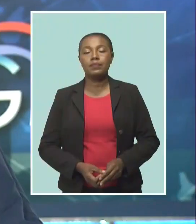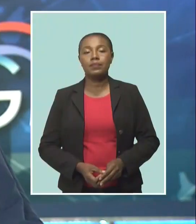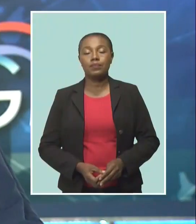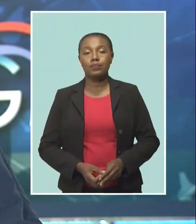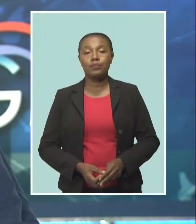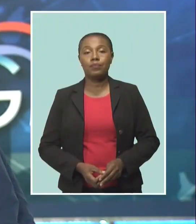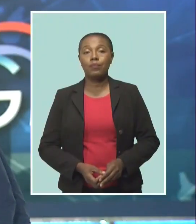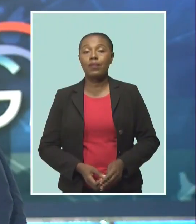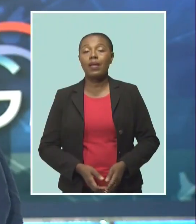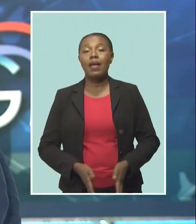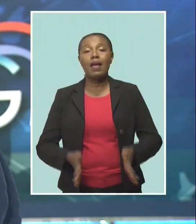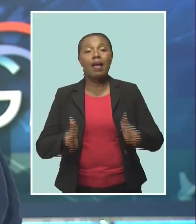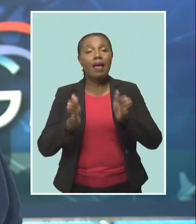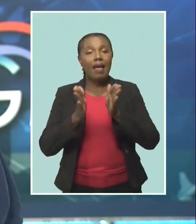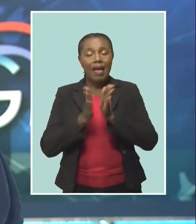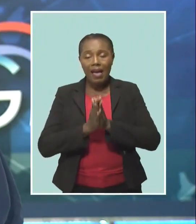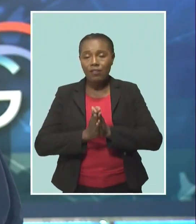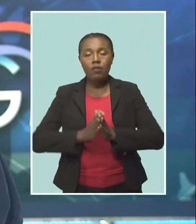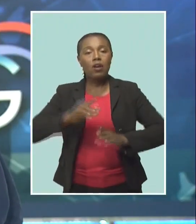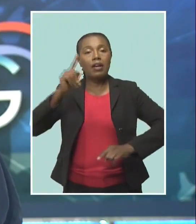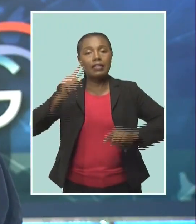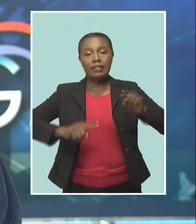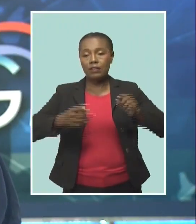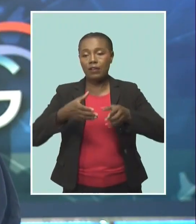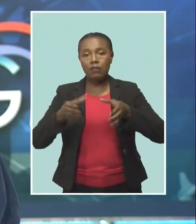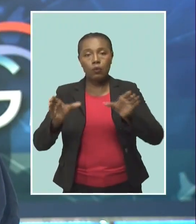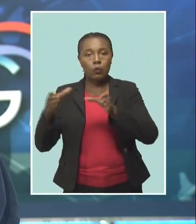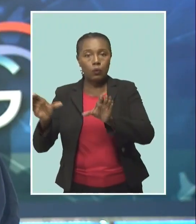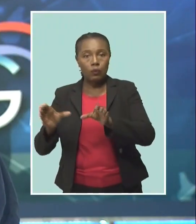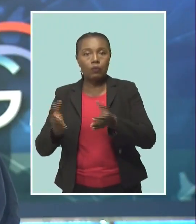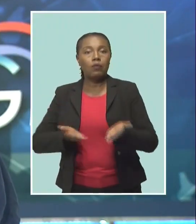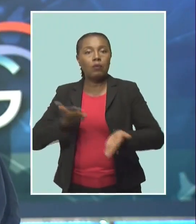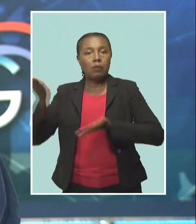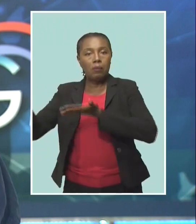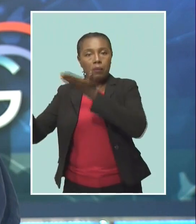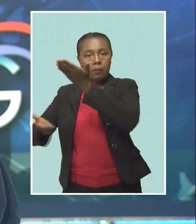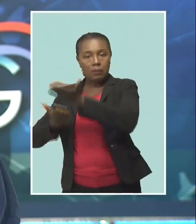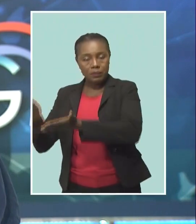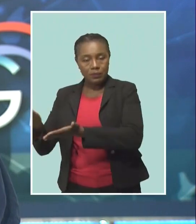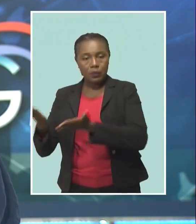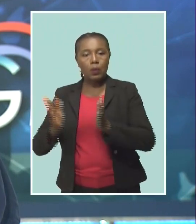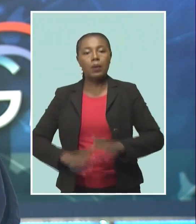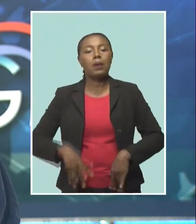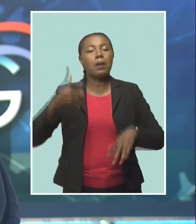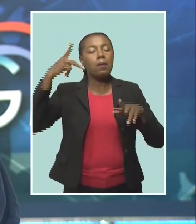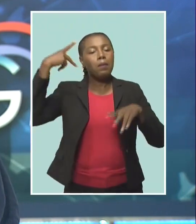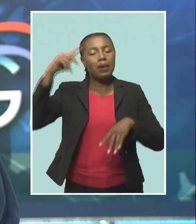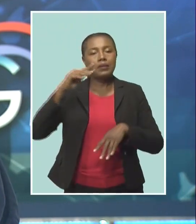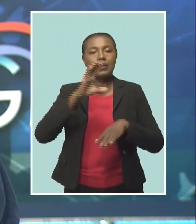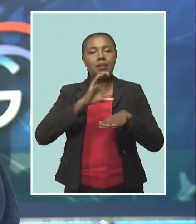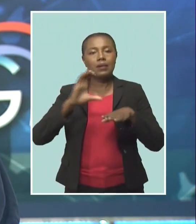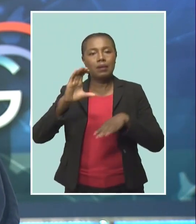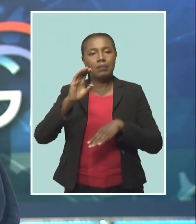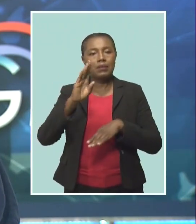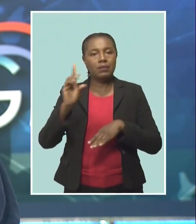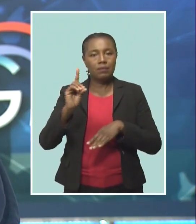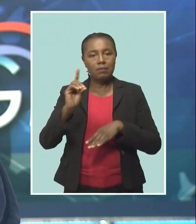A call has been made for a diversification of exports. It comes from President of the Caribbean Development Bank, Daniel